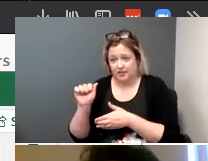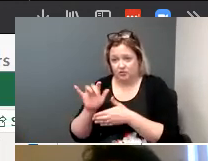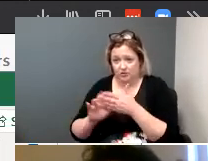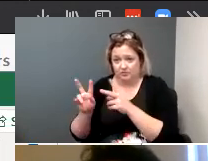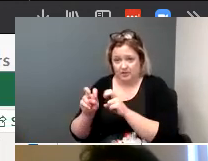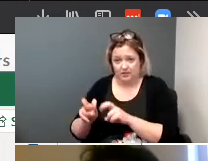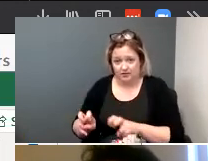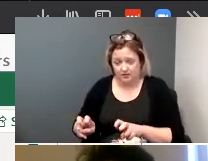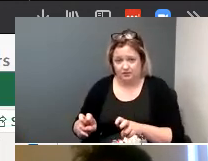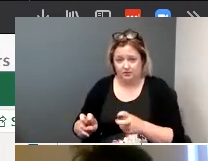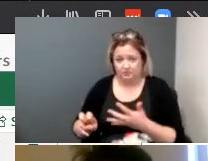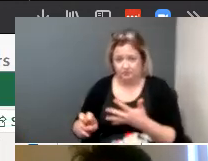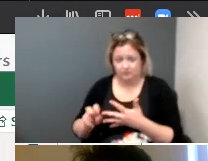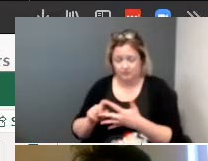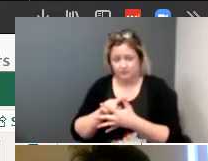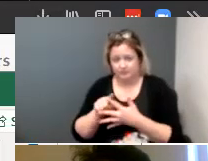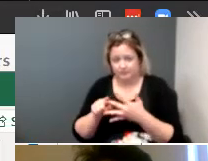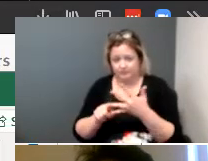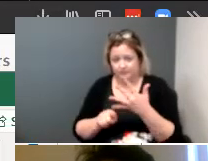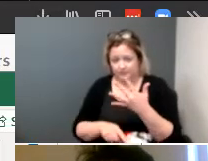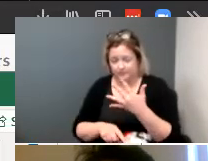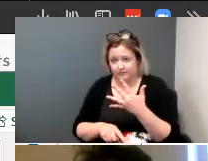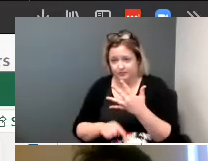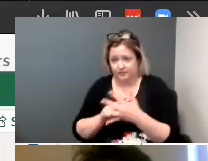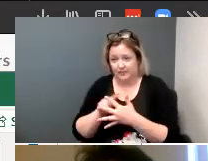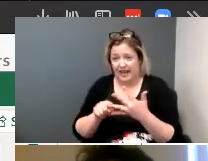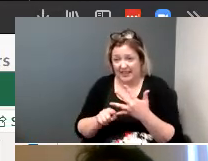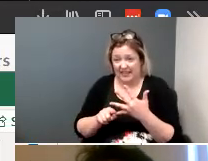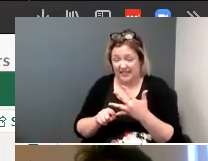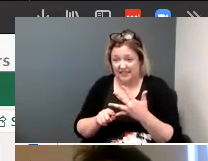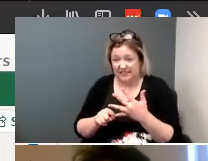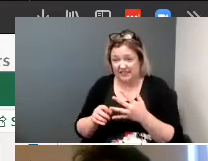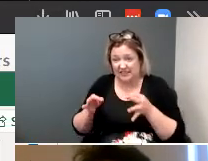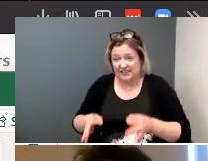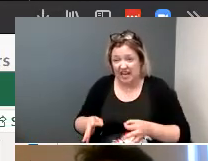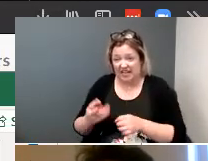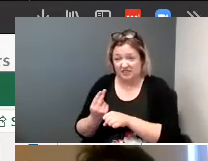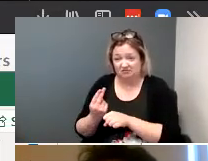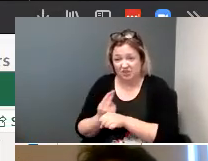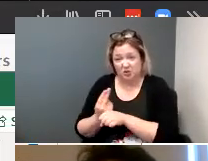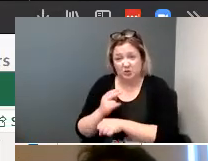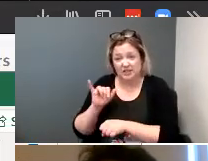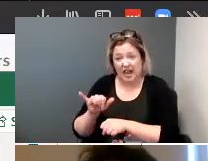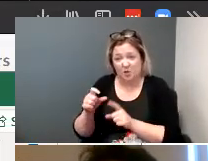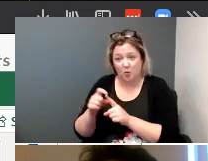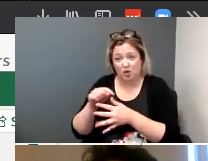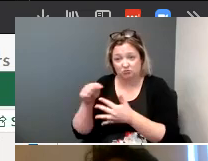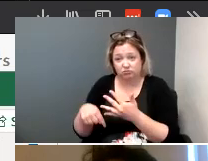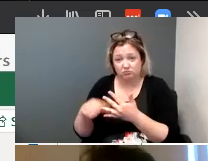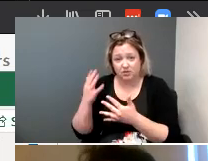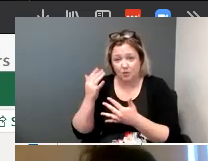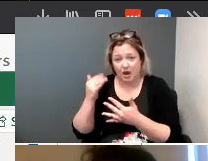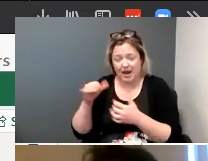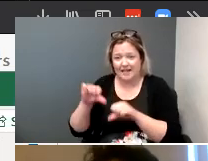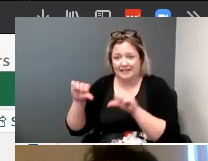theta, small theta, and all of those things came because scientists usually did not use this notation of big